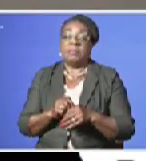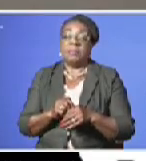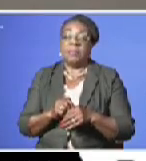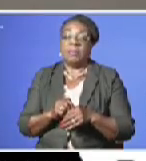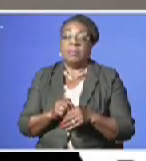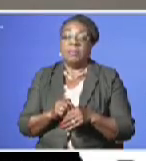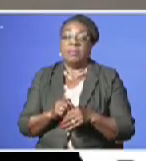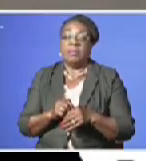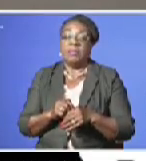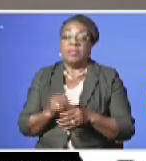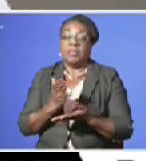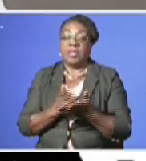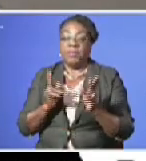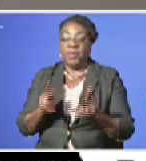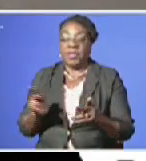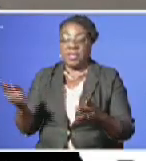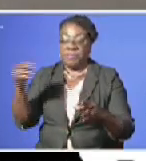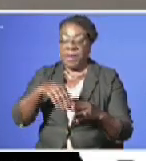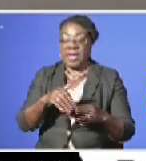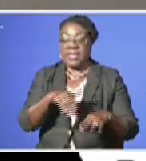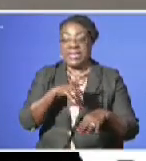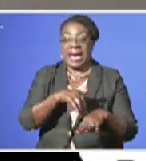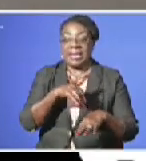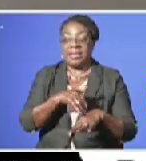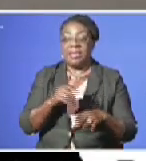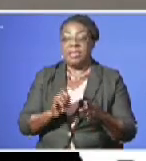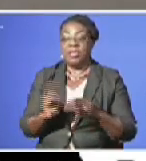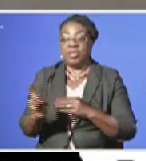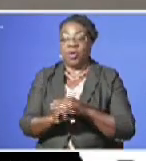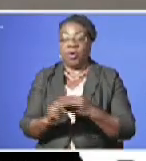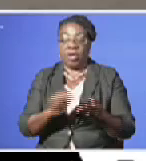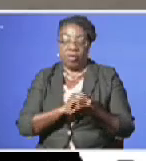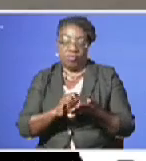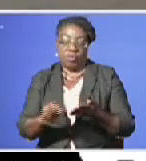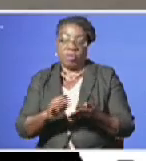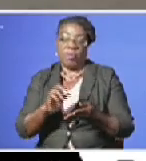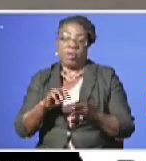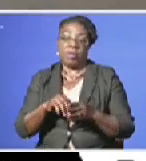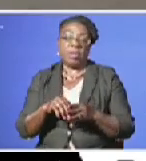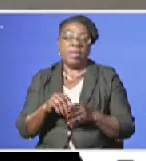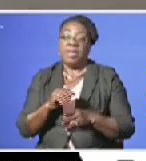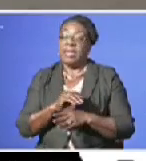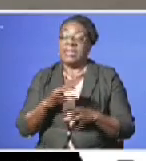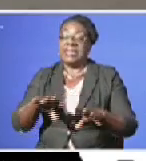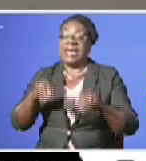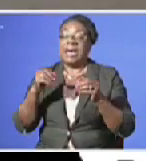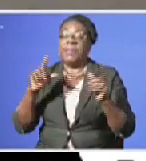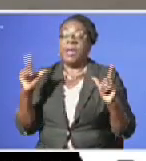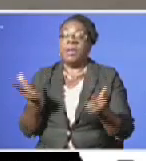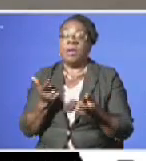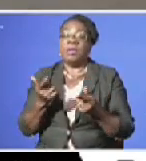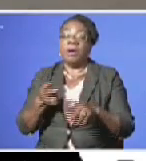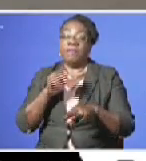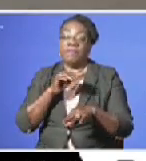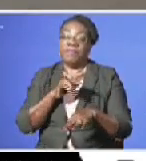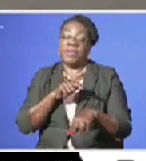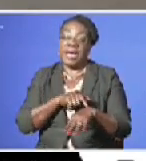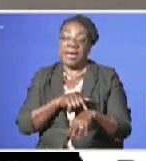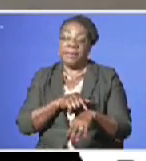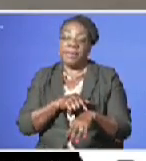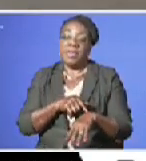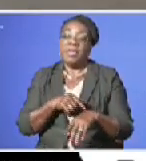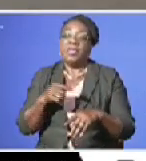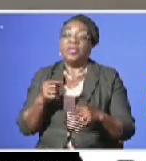and then when they get here, then they package and mark those boxes and stuff like that, and that is sometimes cause a delay. But wherever they are, if they